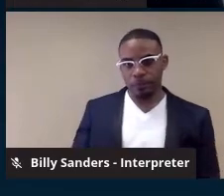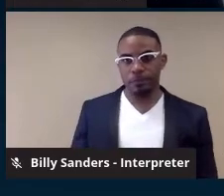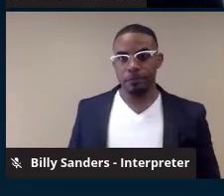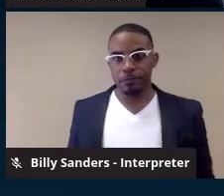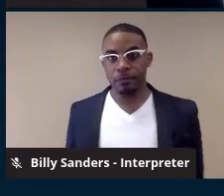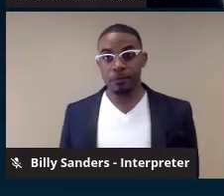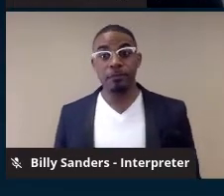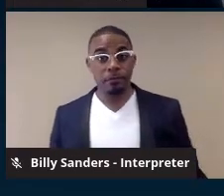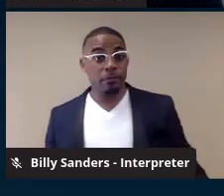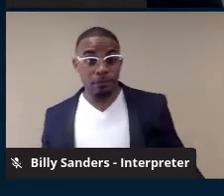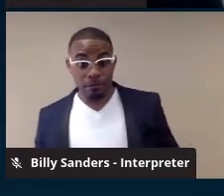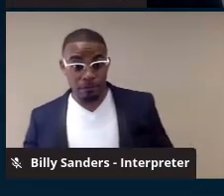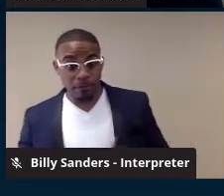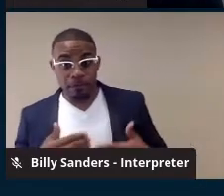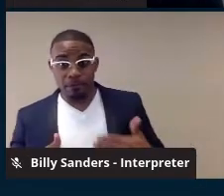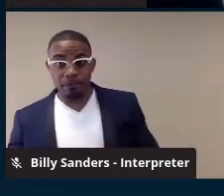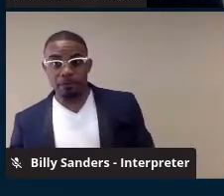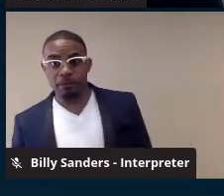yeah, let's get started.